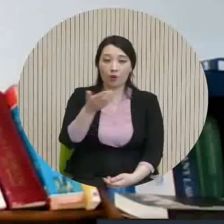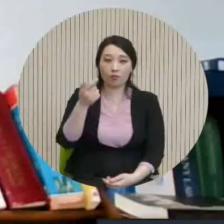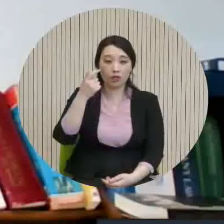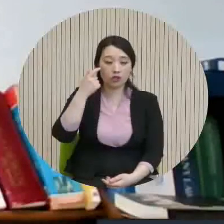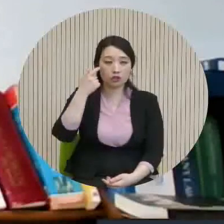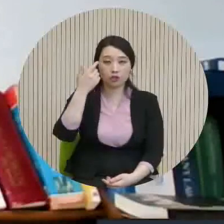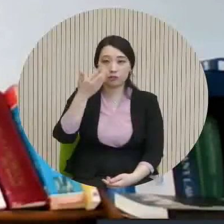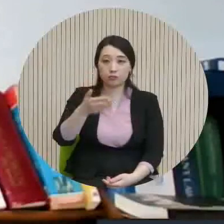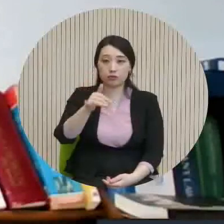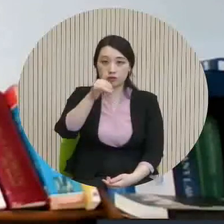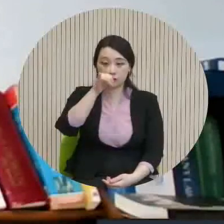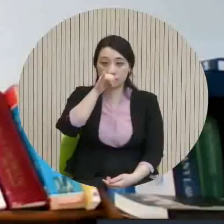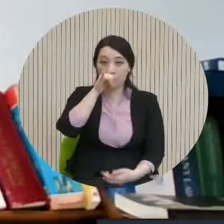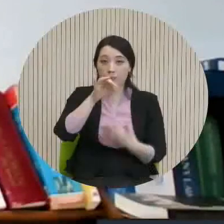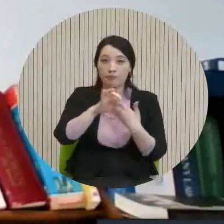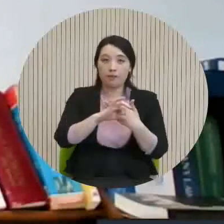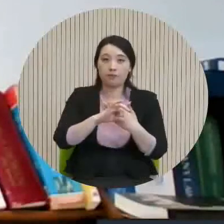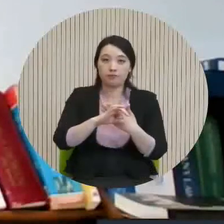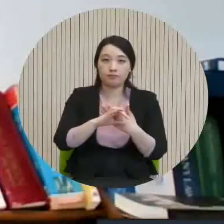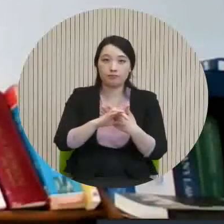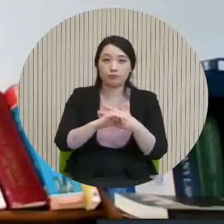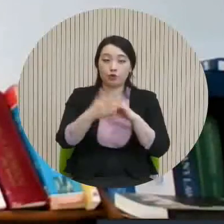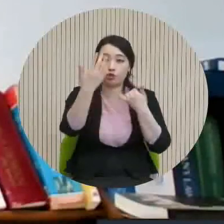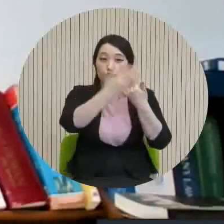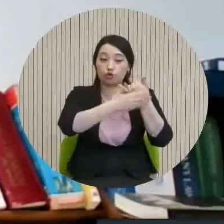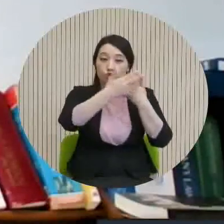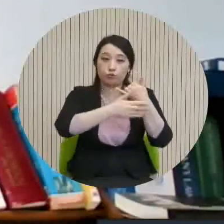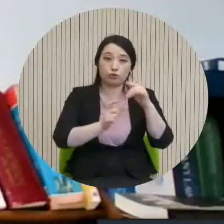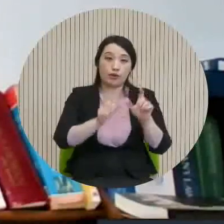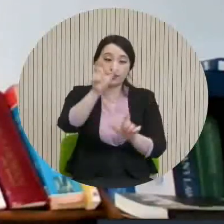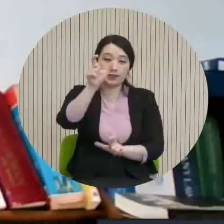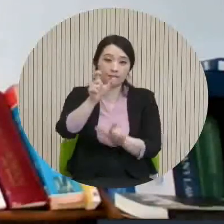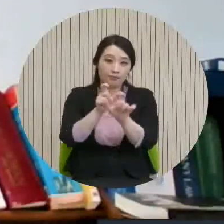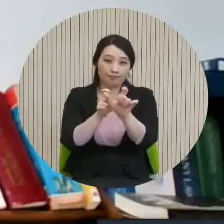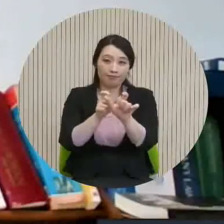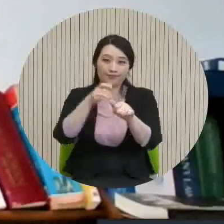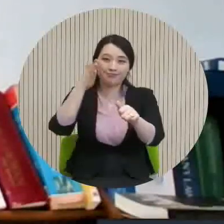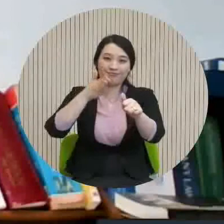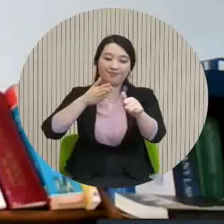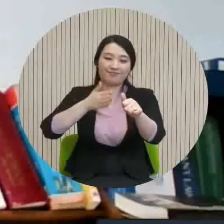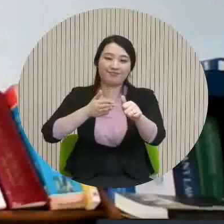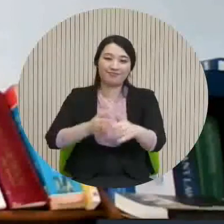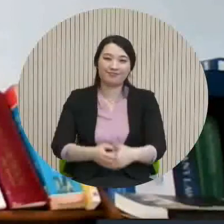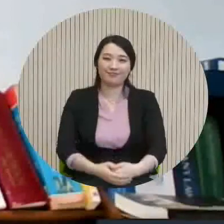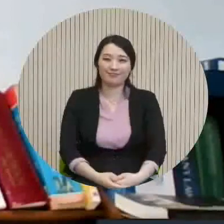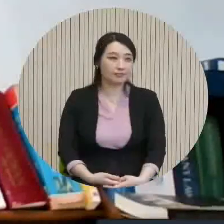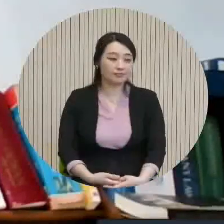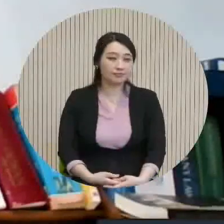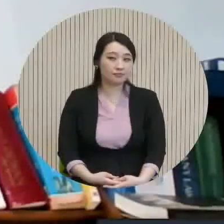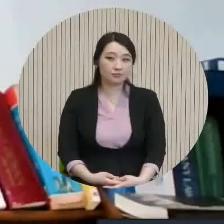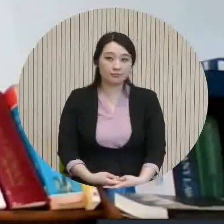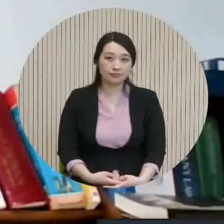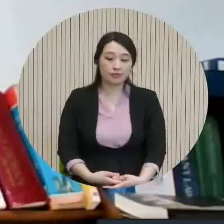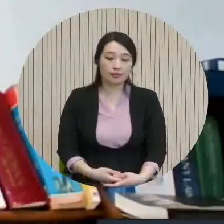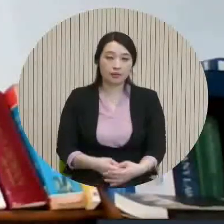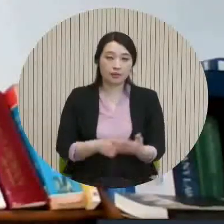session. If you have any question, please put your questions on YouTube chat rooms.